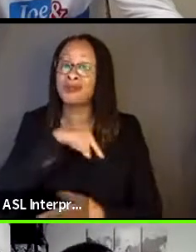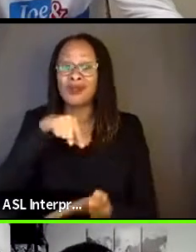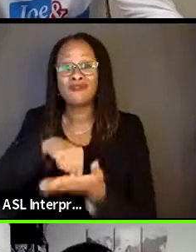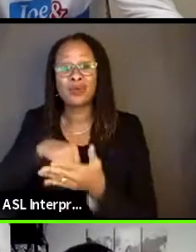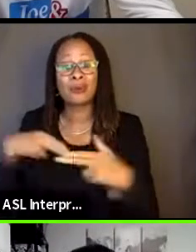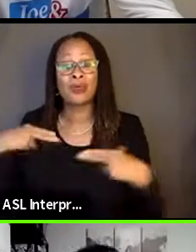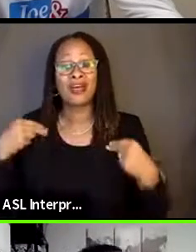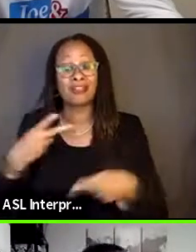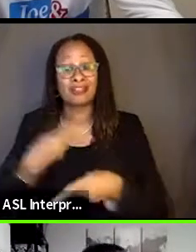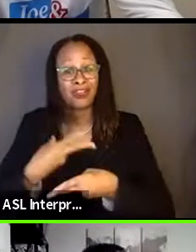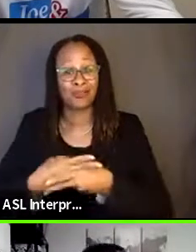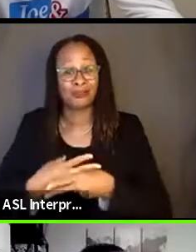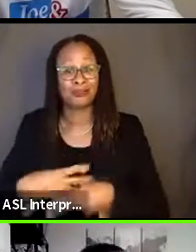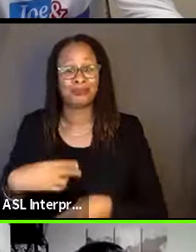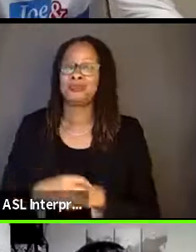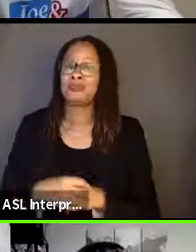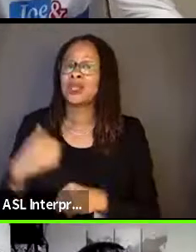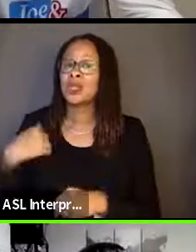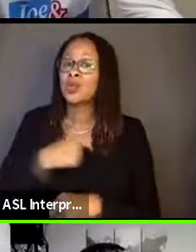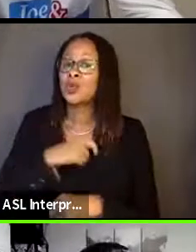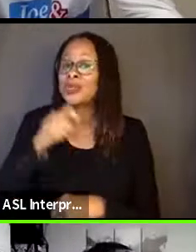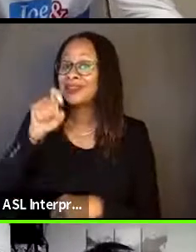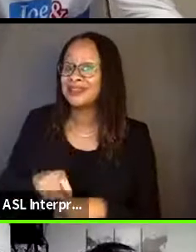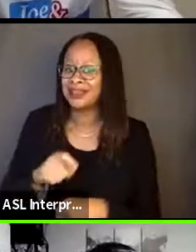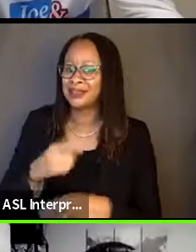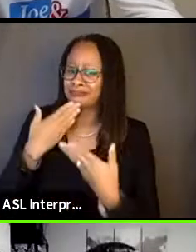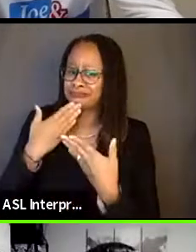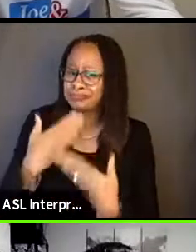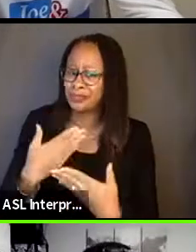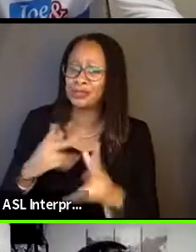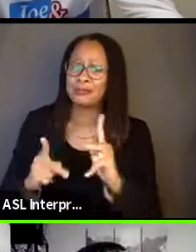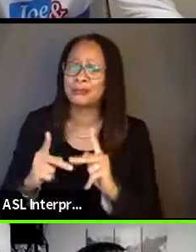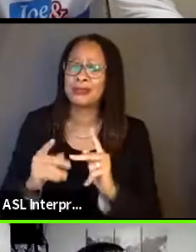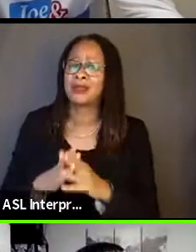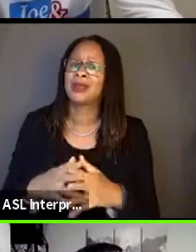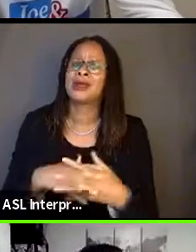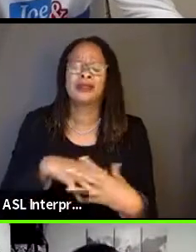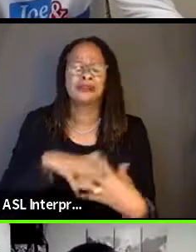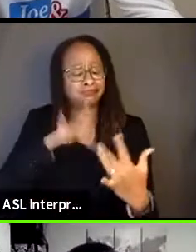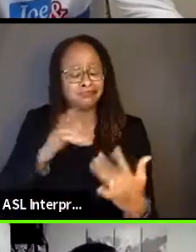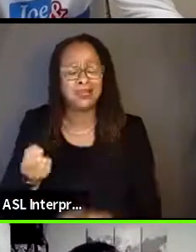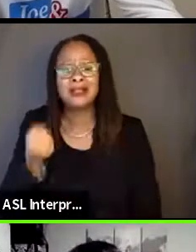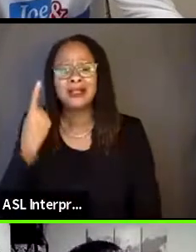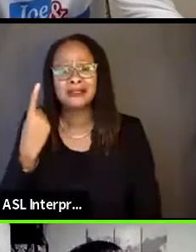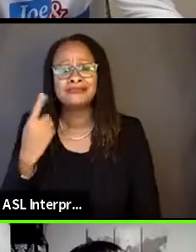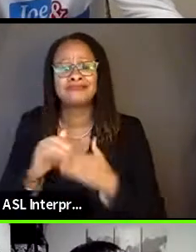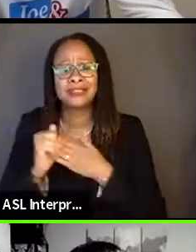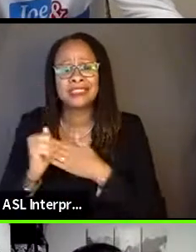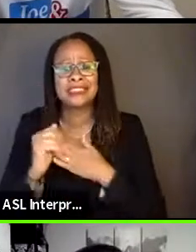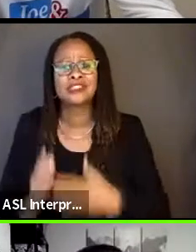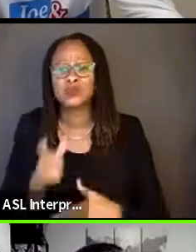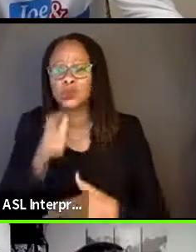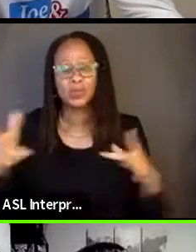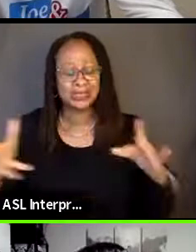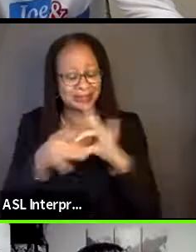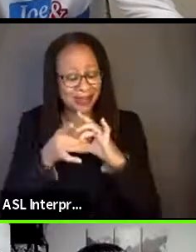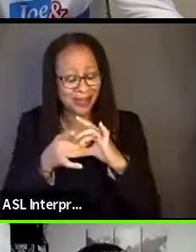healthcare. We need competent, composed, and compassionate leaders who will unite our country.